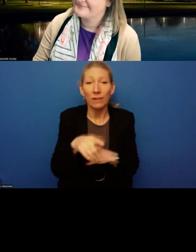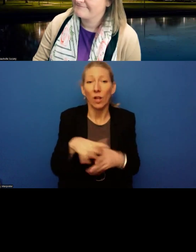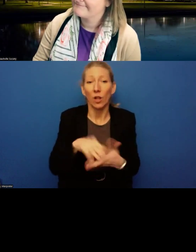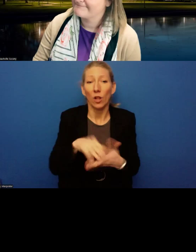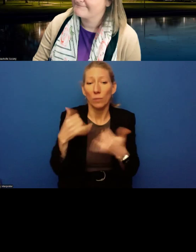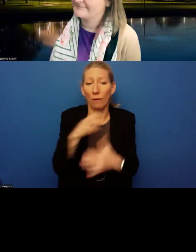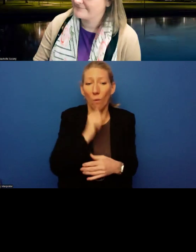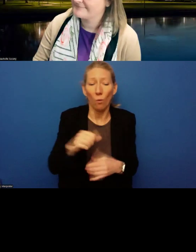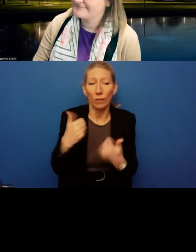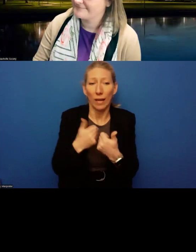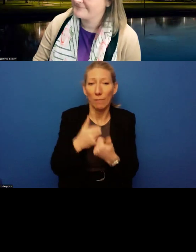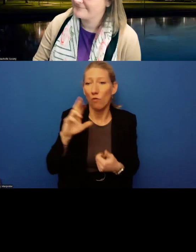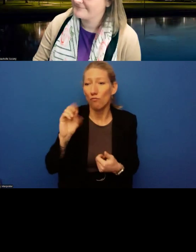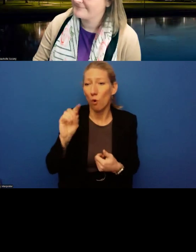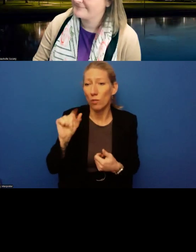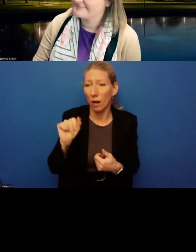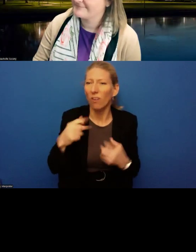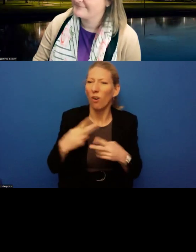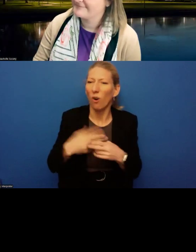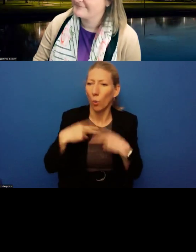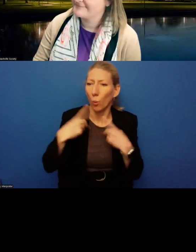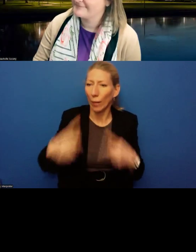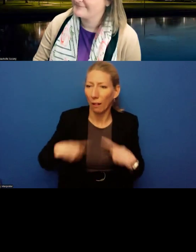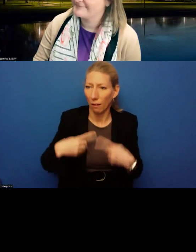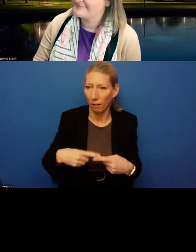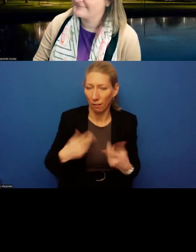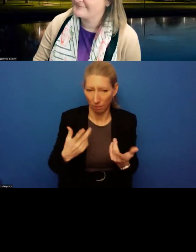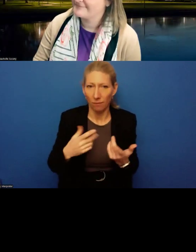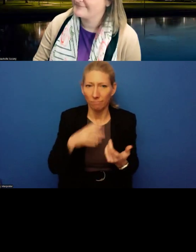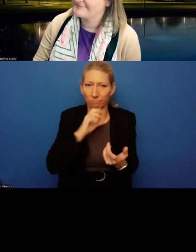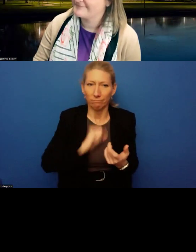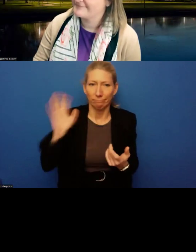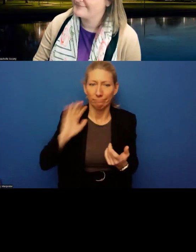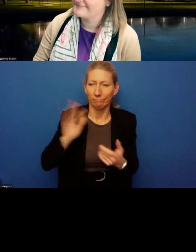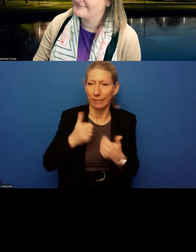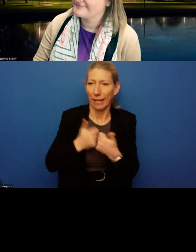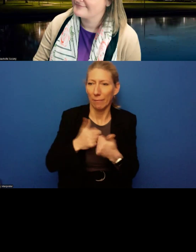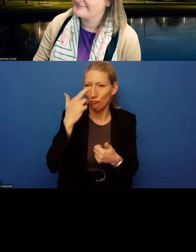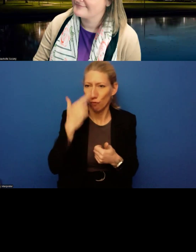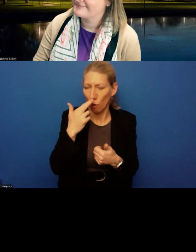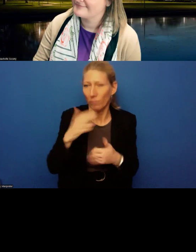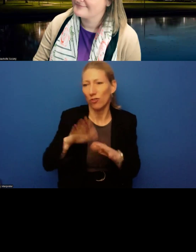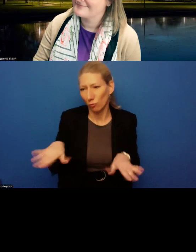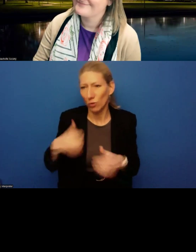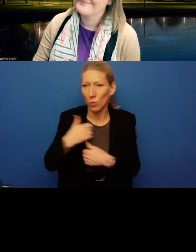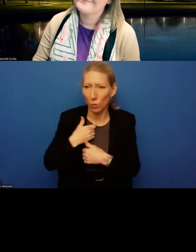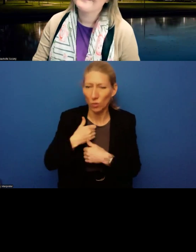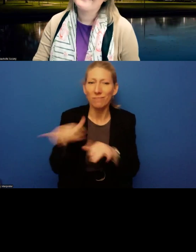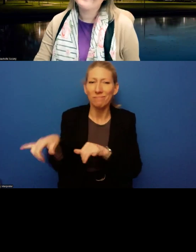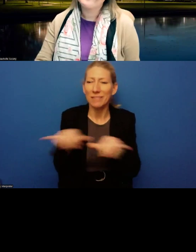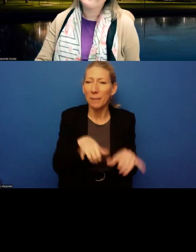game of rota, or wheel, a popular game with ancient children and soldiers and similar to modern